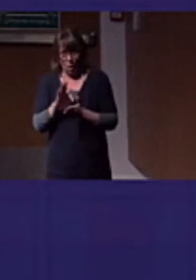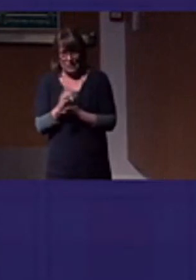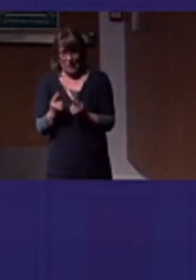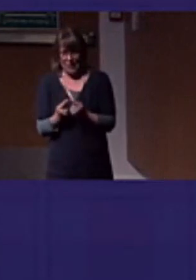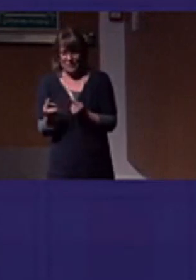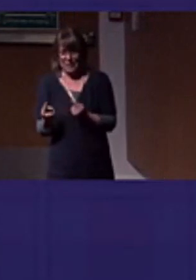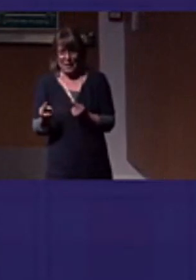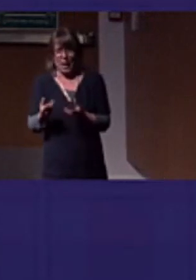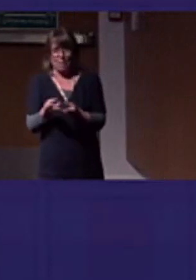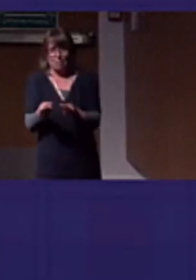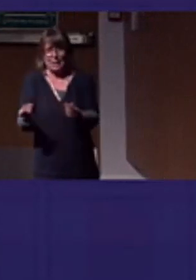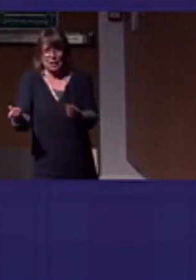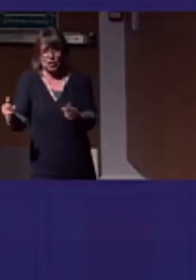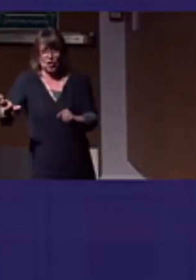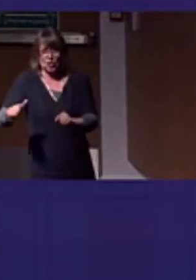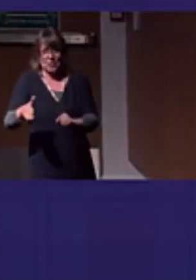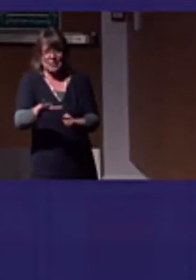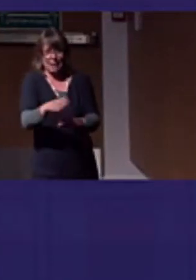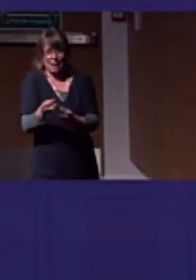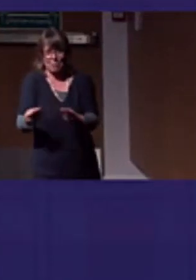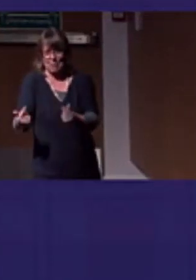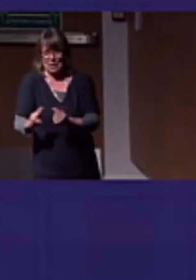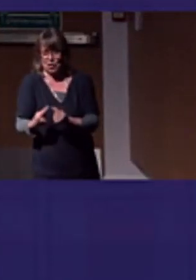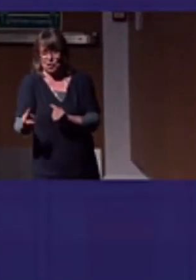the beach, but they were genius.